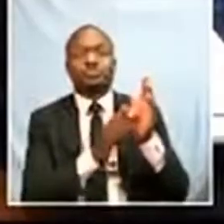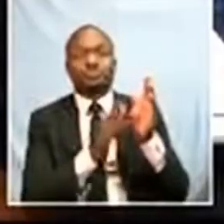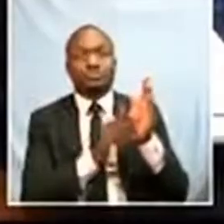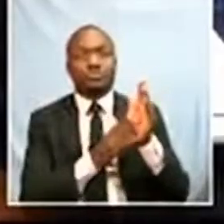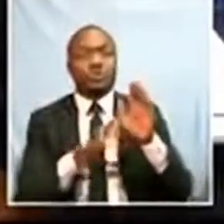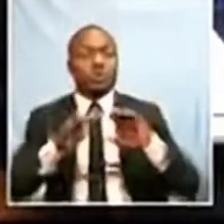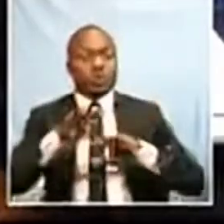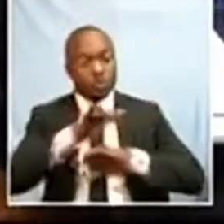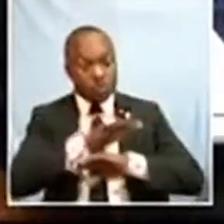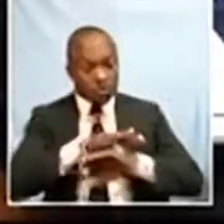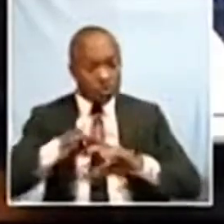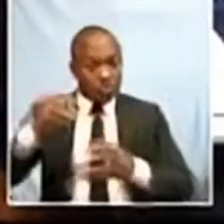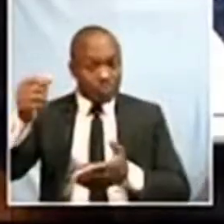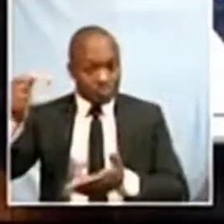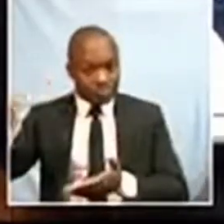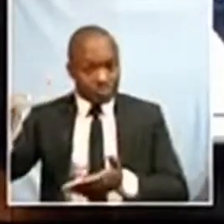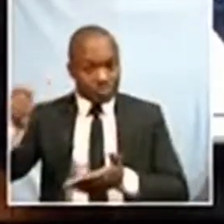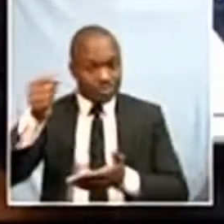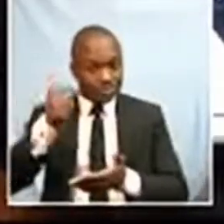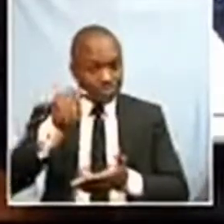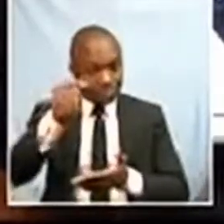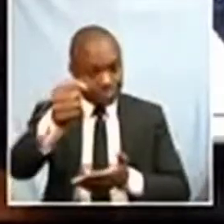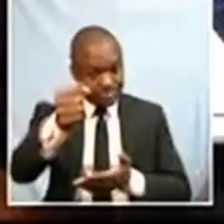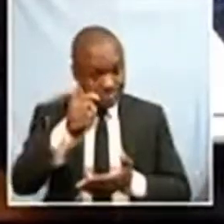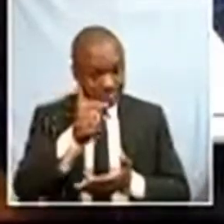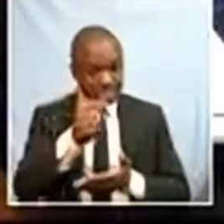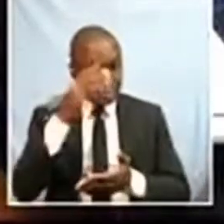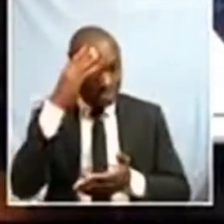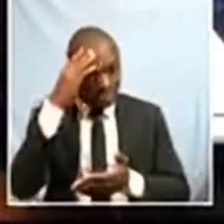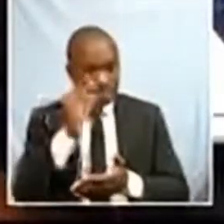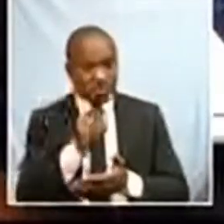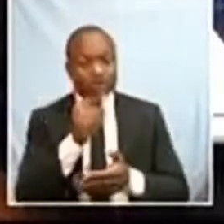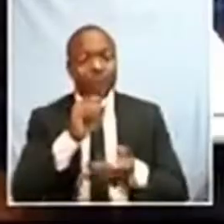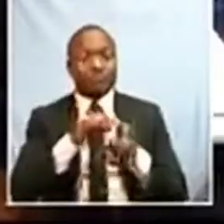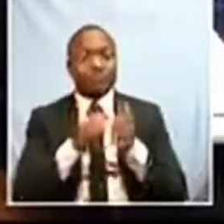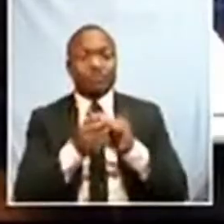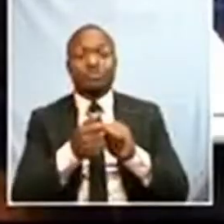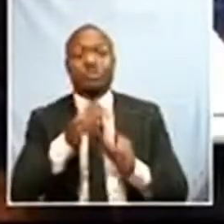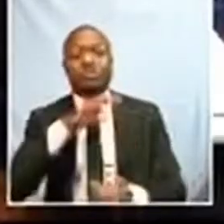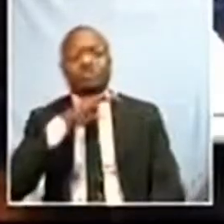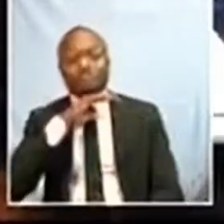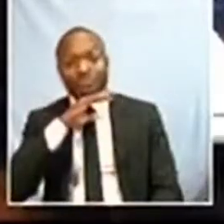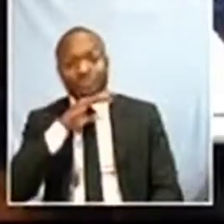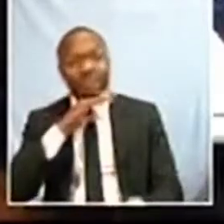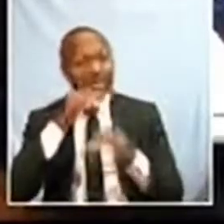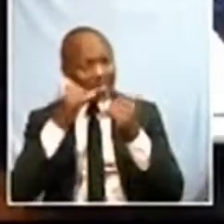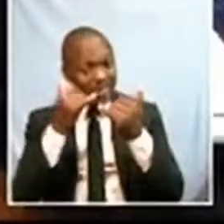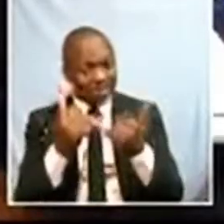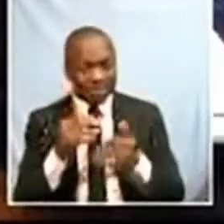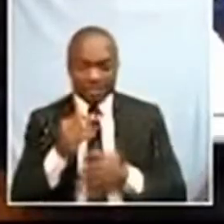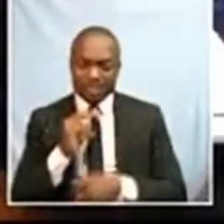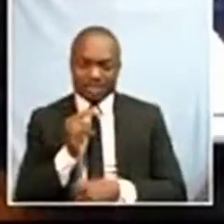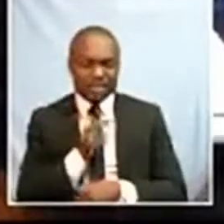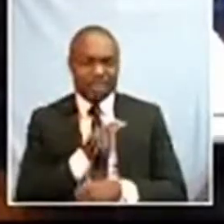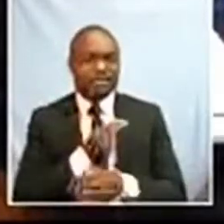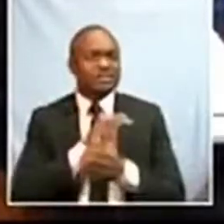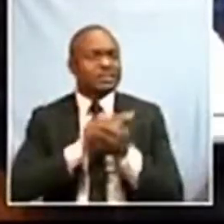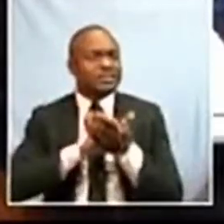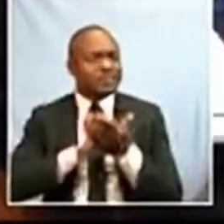over-enrolled. That's what resulted into those unsanitary conditions. So because we are very careful now, that's why even